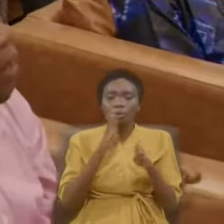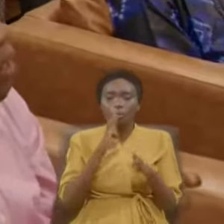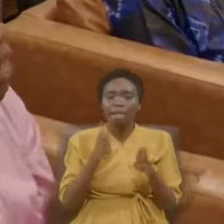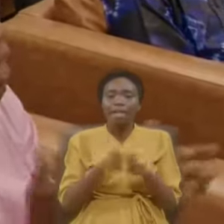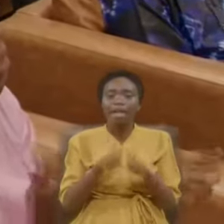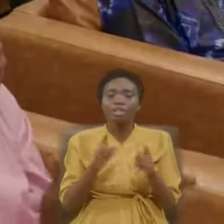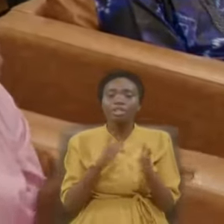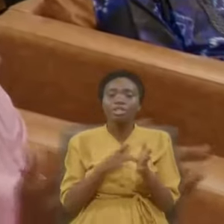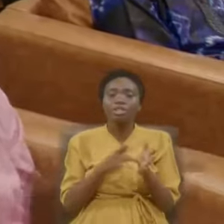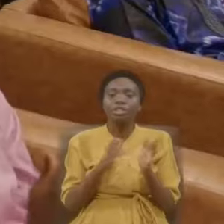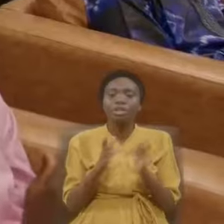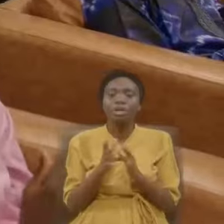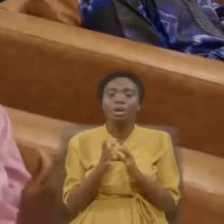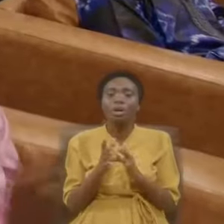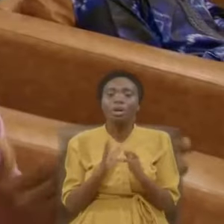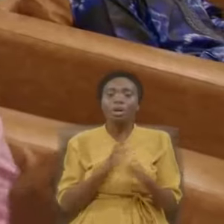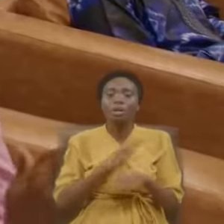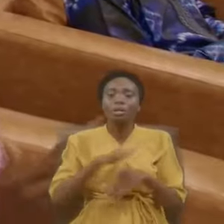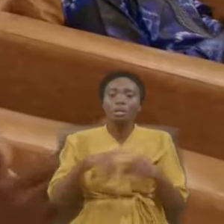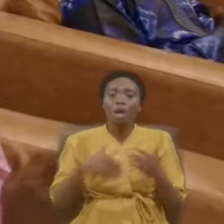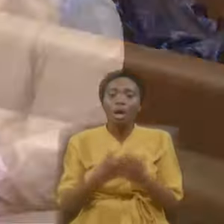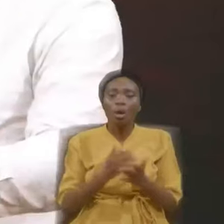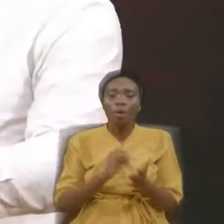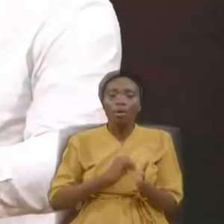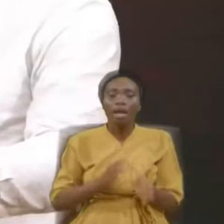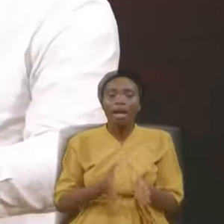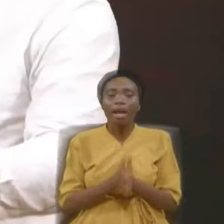to be like Jesus,